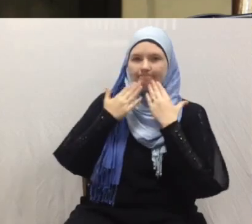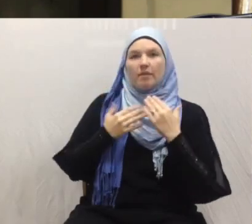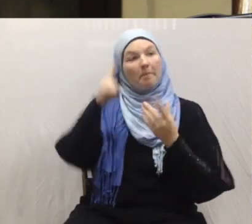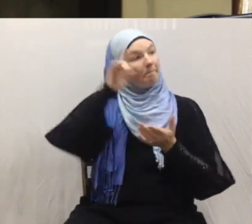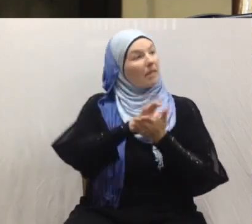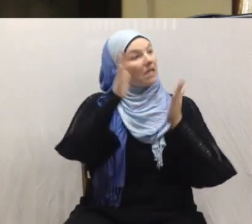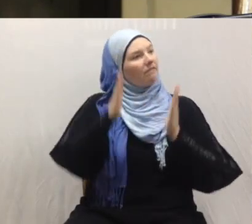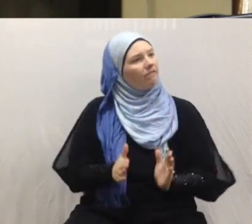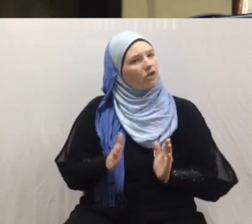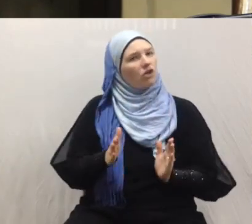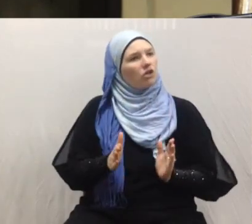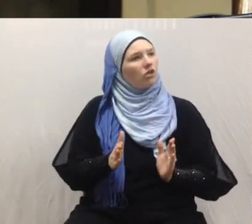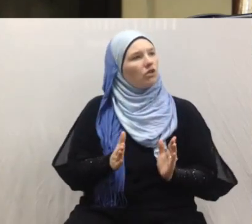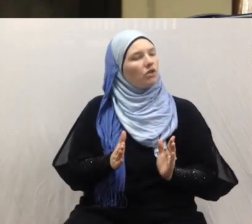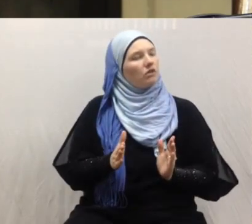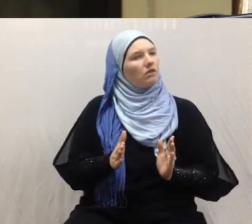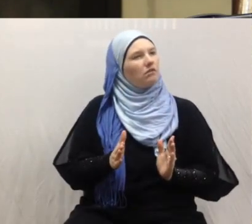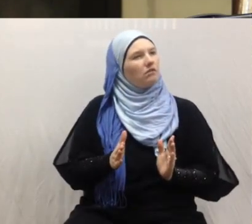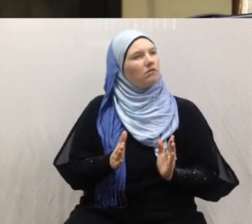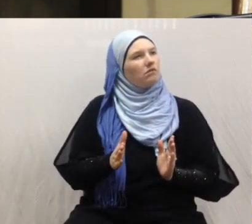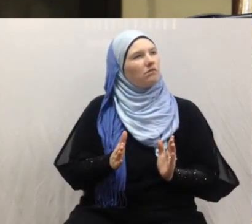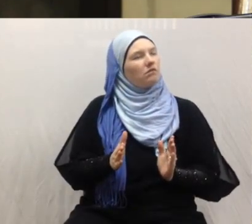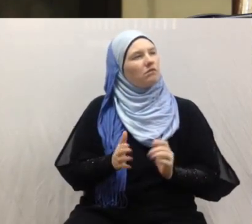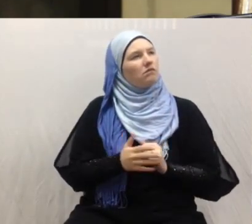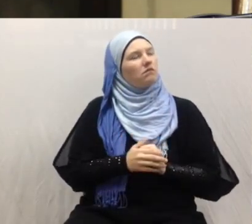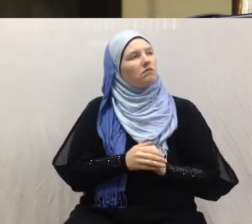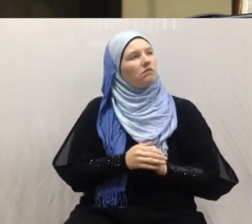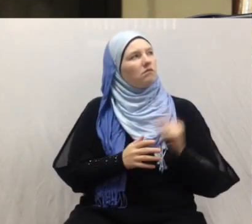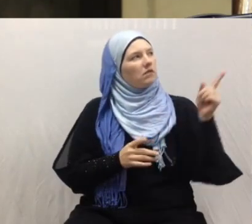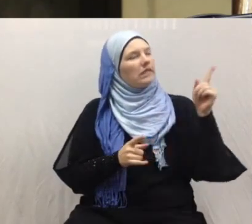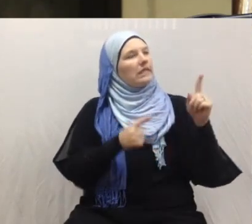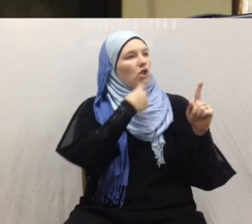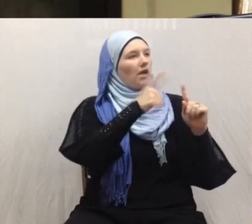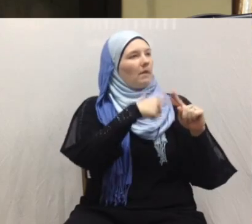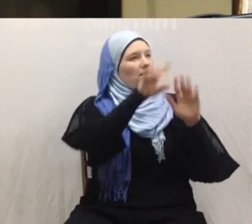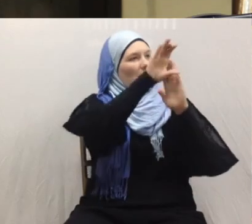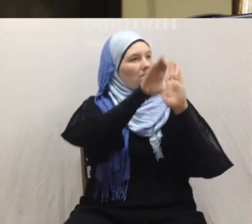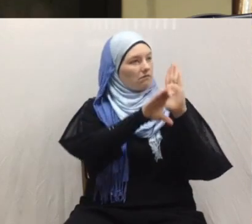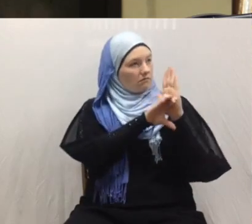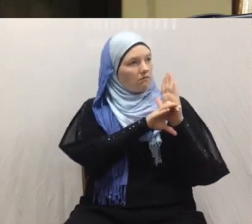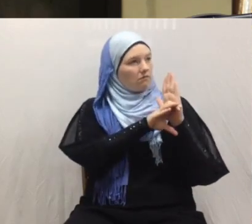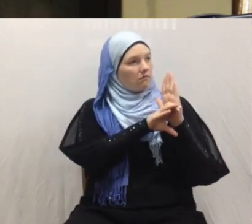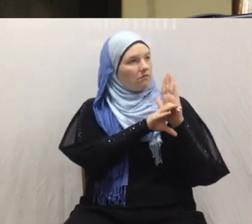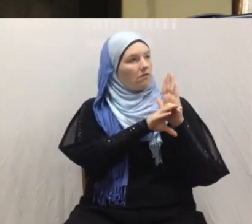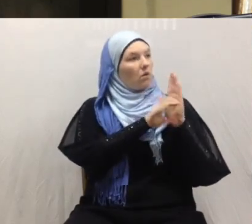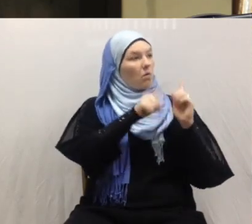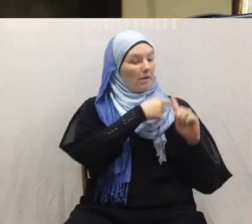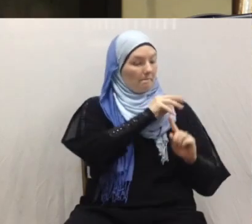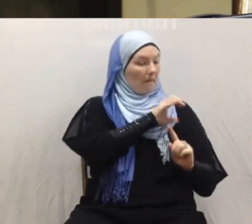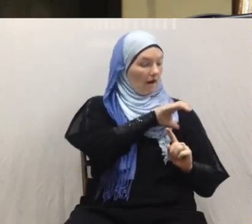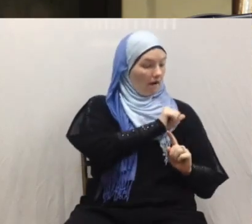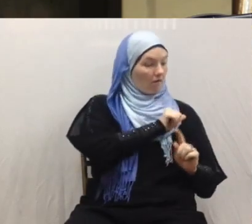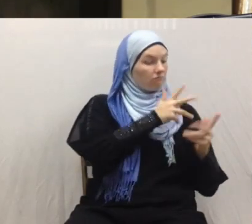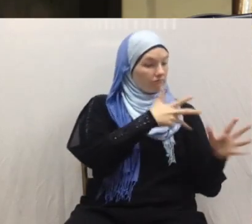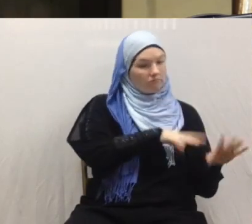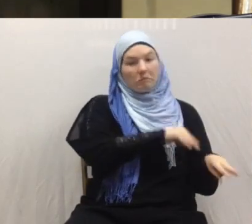shall not take as an ally the freed man of another Muslim against him,